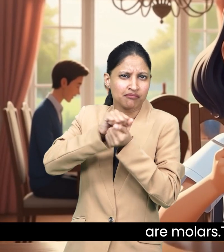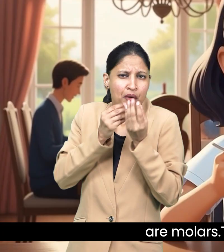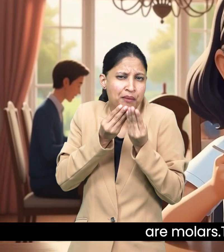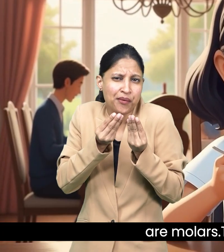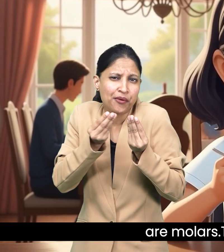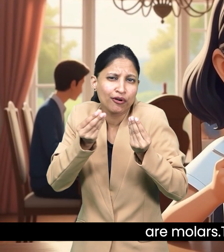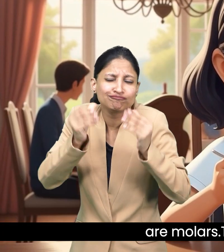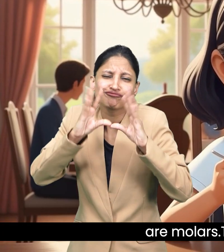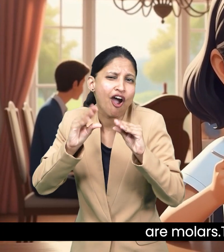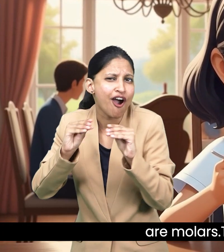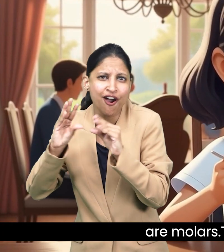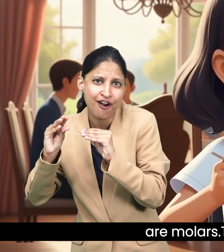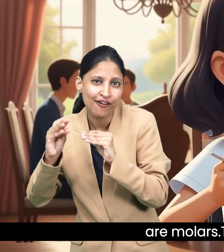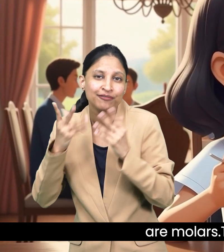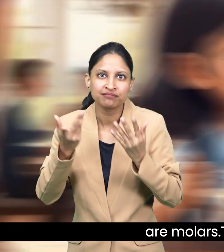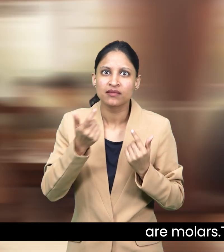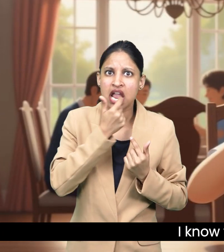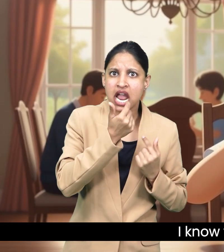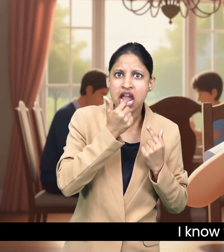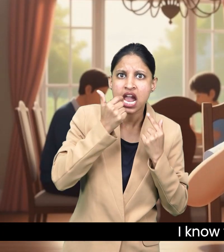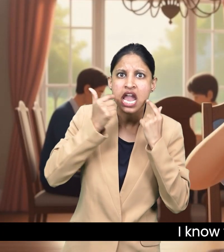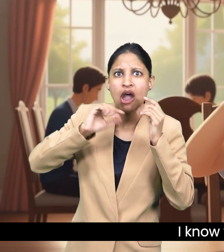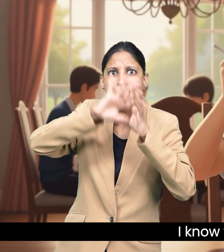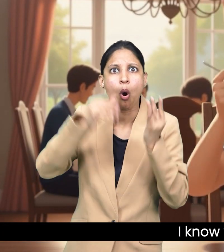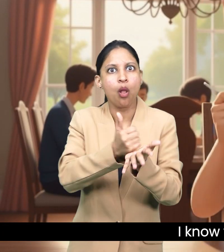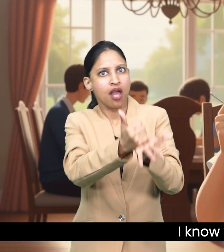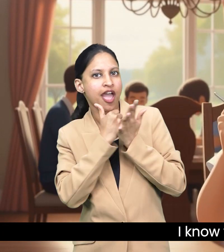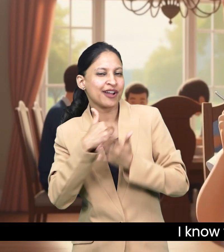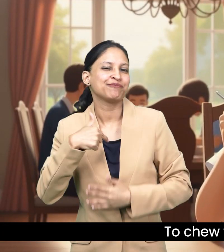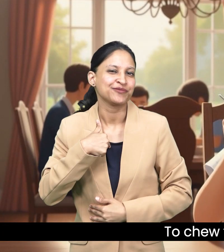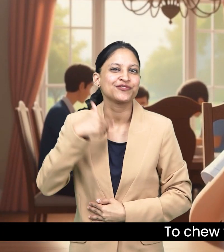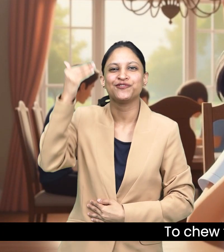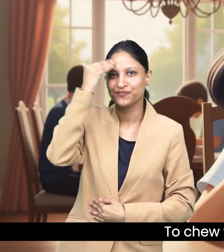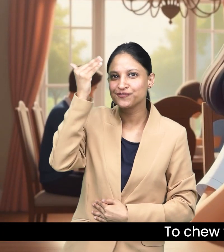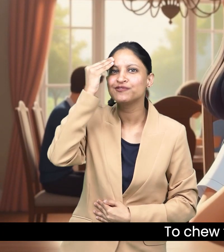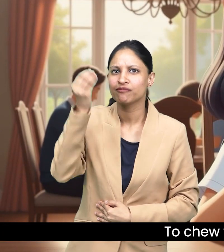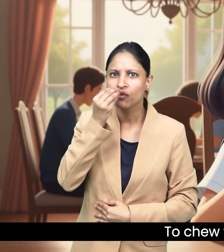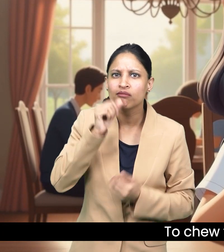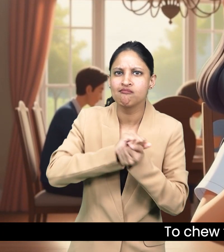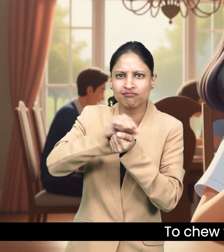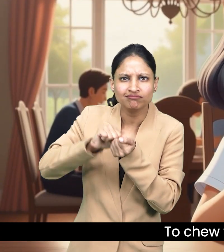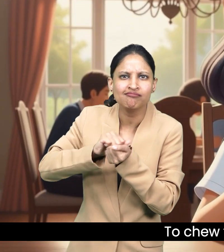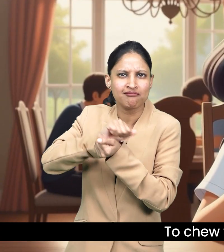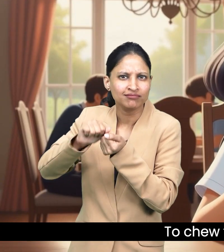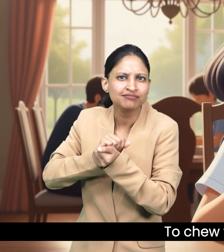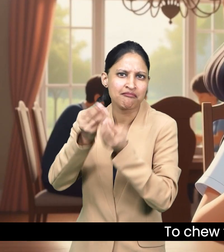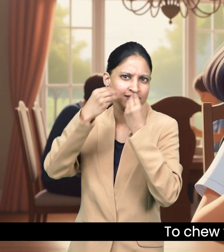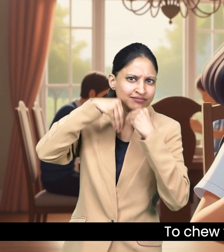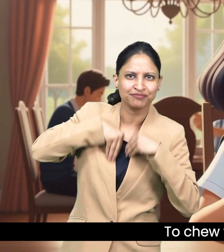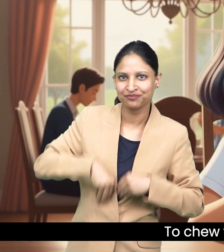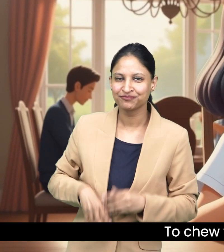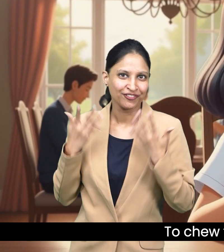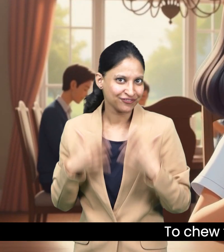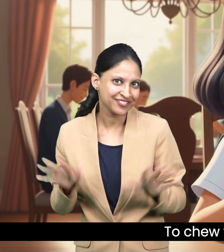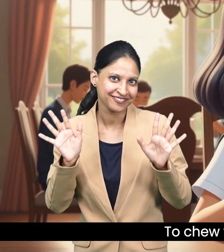grind the food into soft. I know you help one and all to chew the food and eat it up.